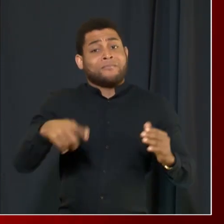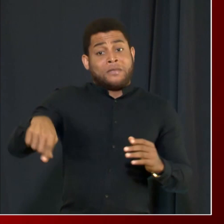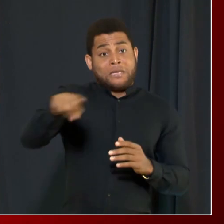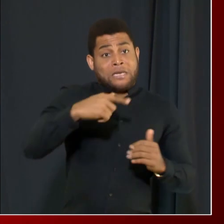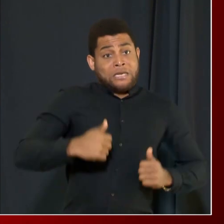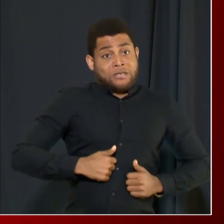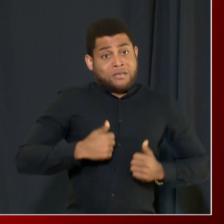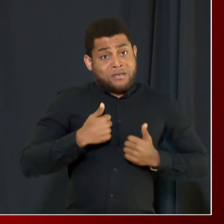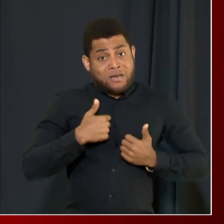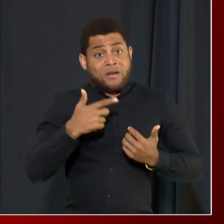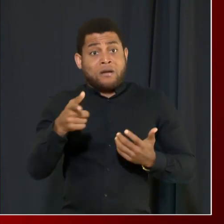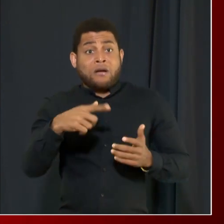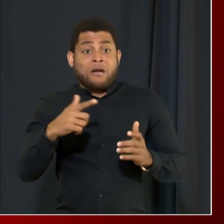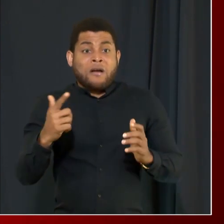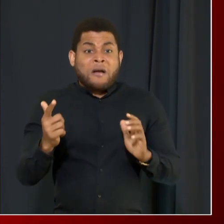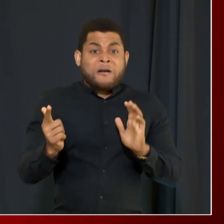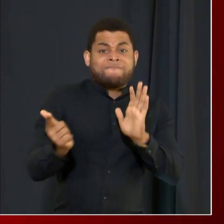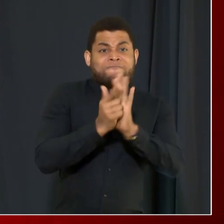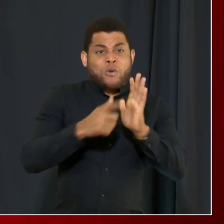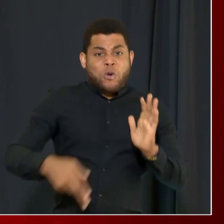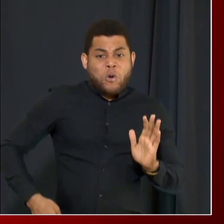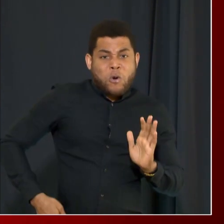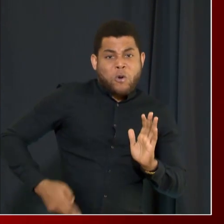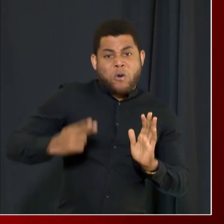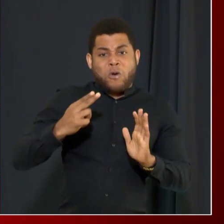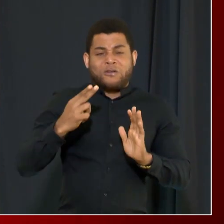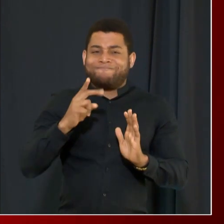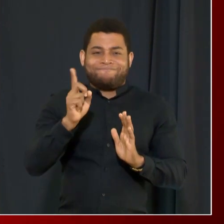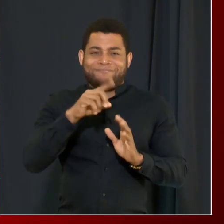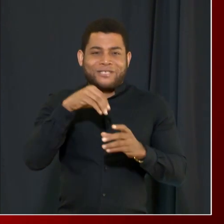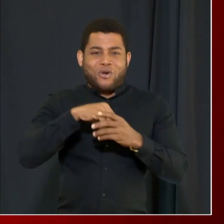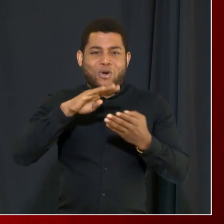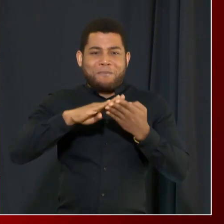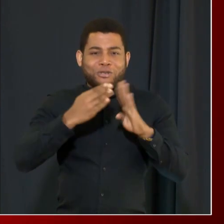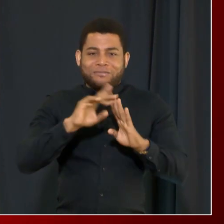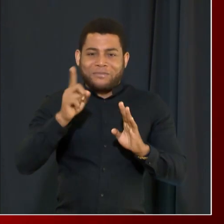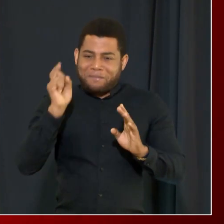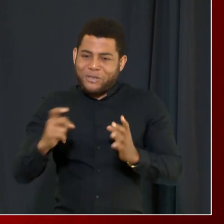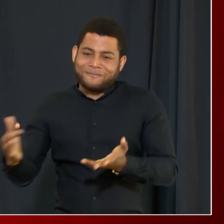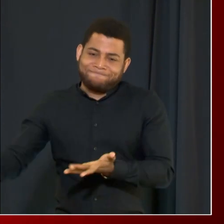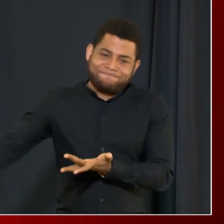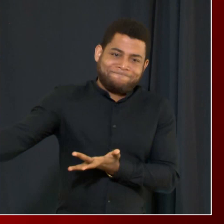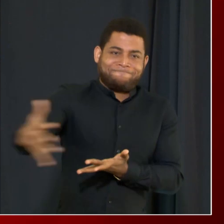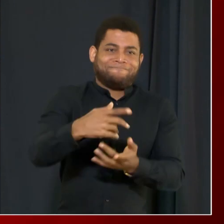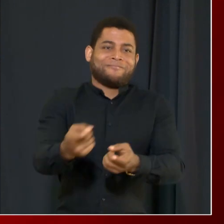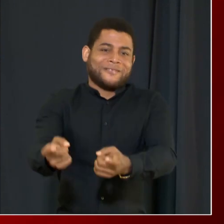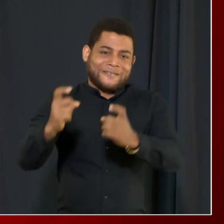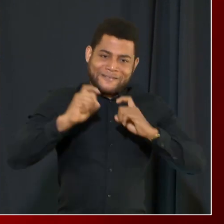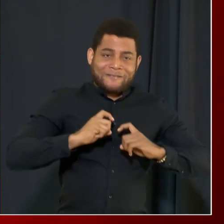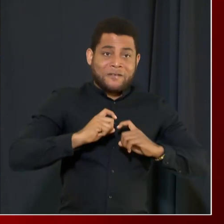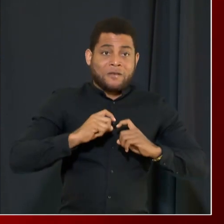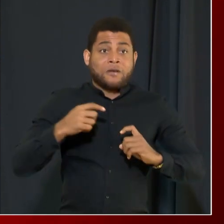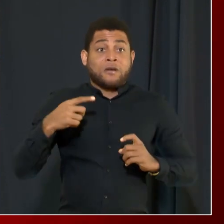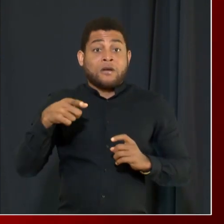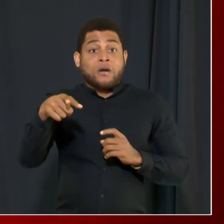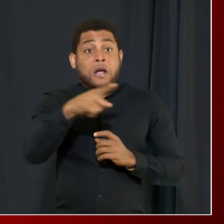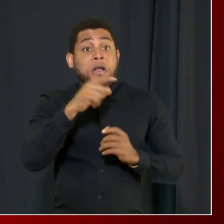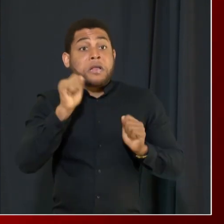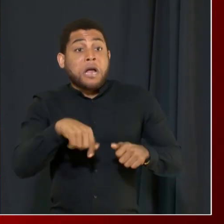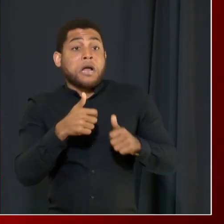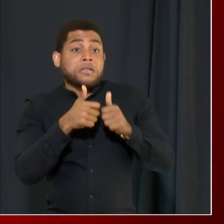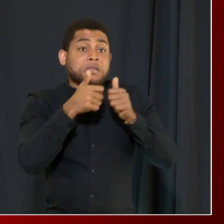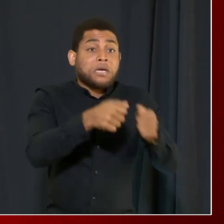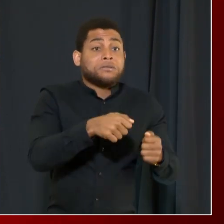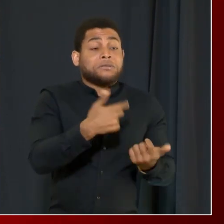of our community. And we remind our constituents that you can call or text MPD